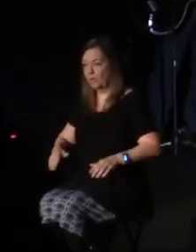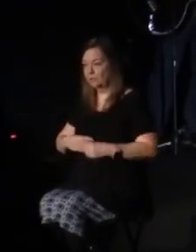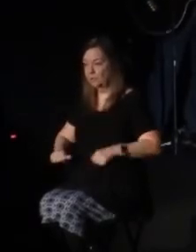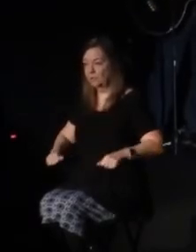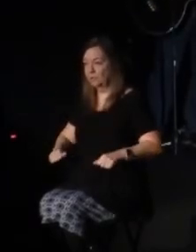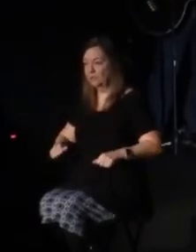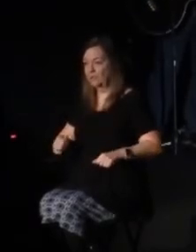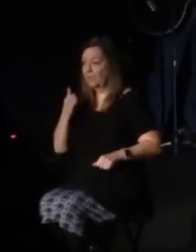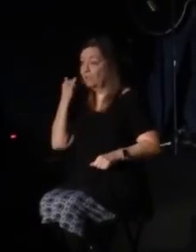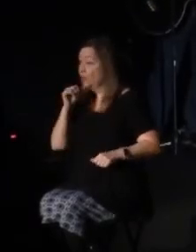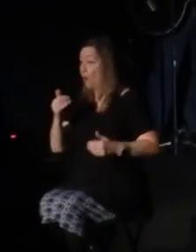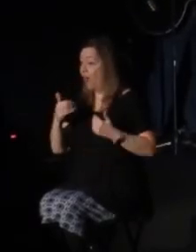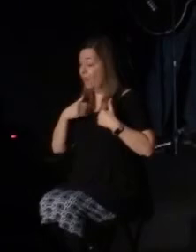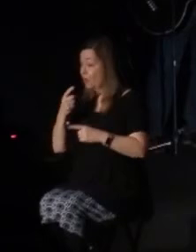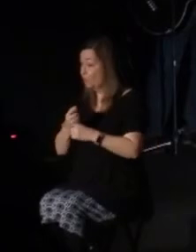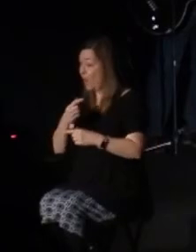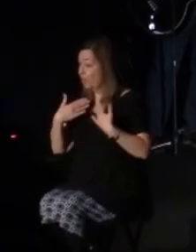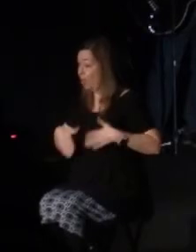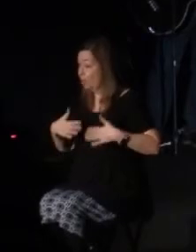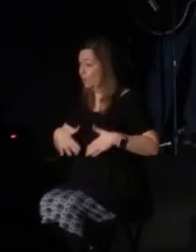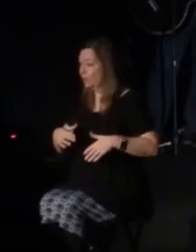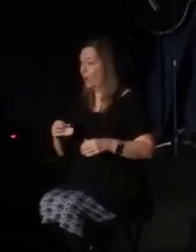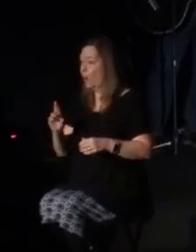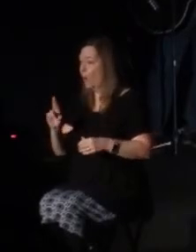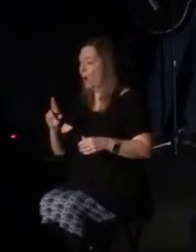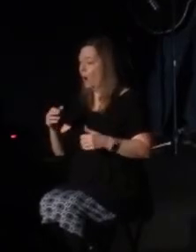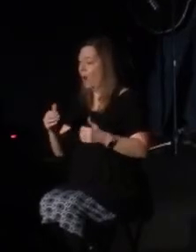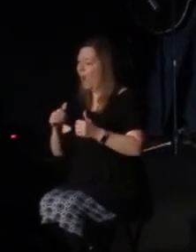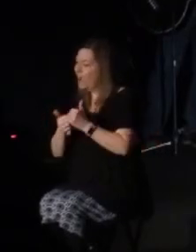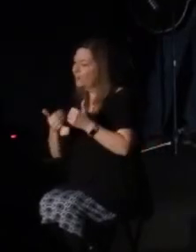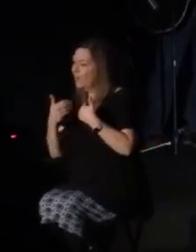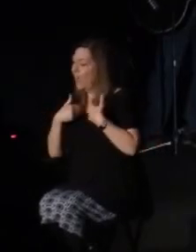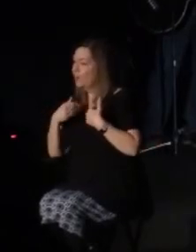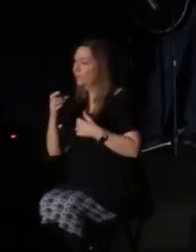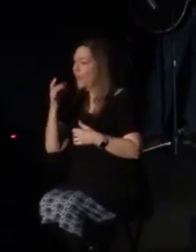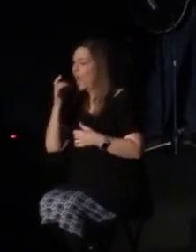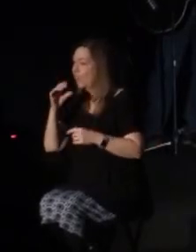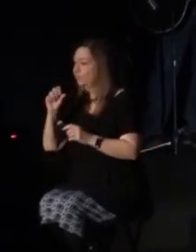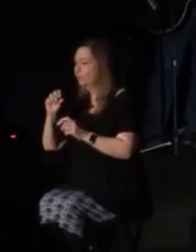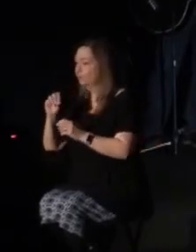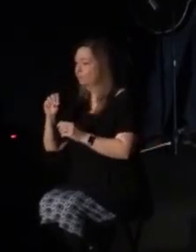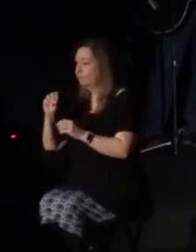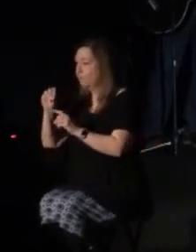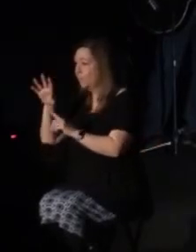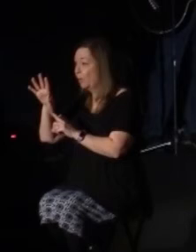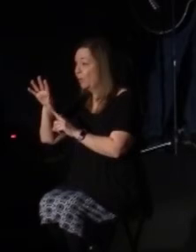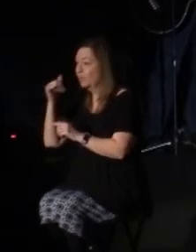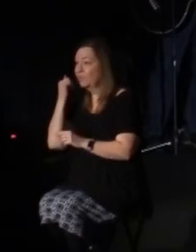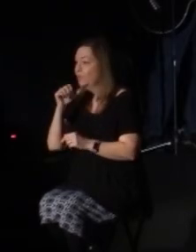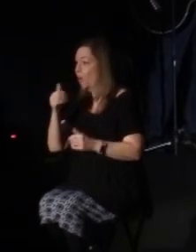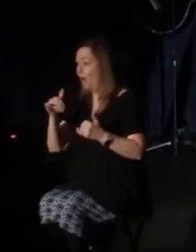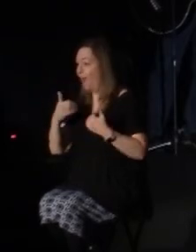put on? How can you turn on a lamp that you don't even have? And so here's what the gospel